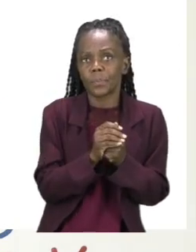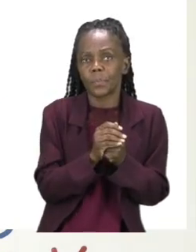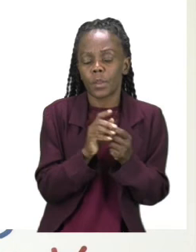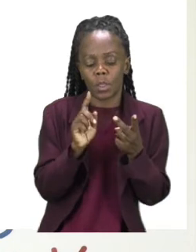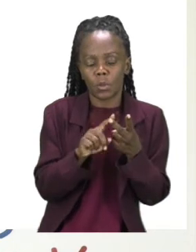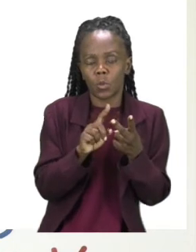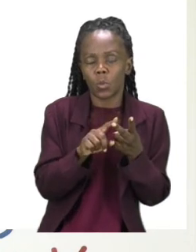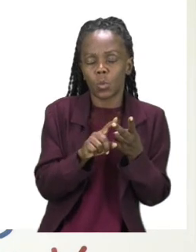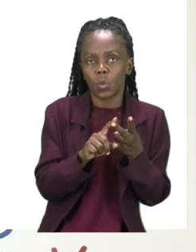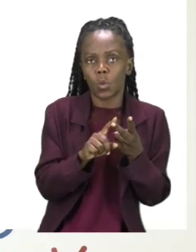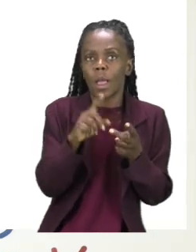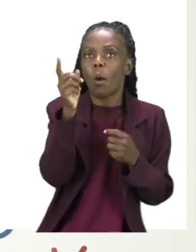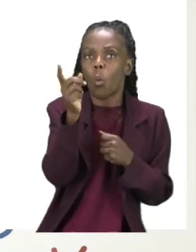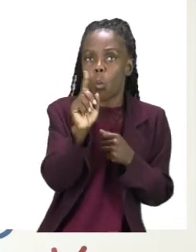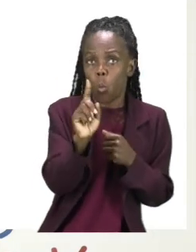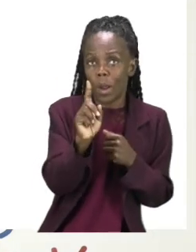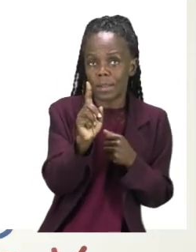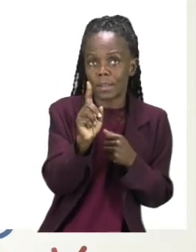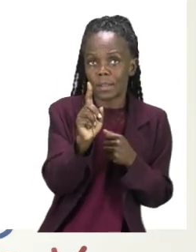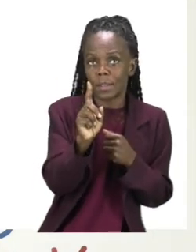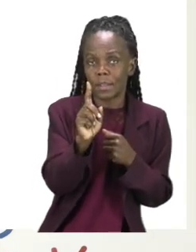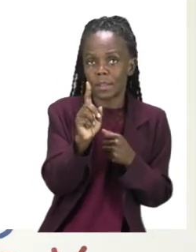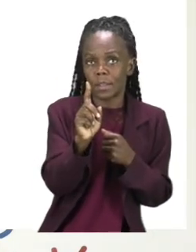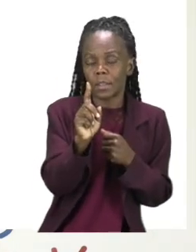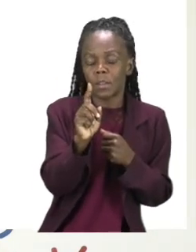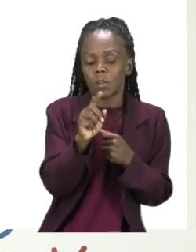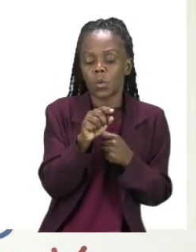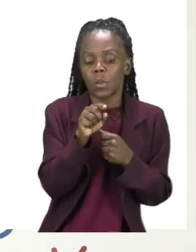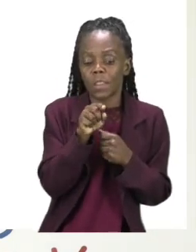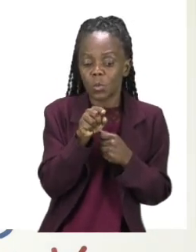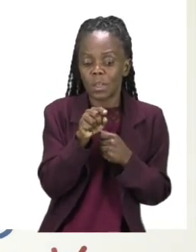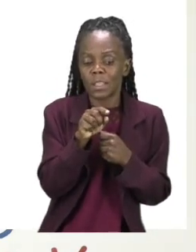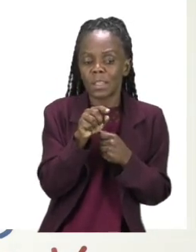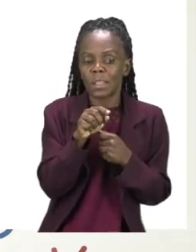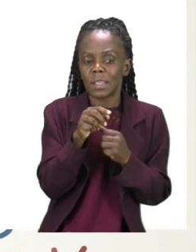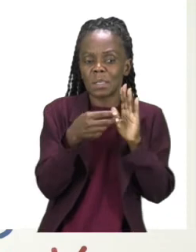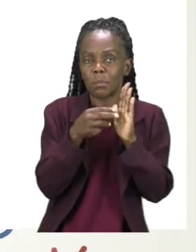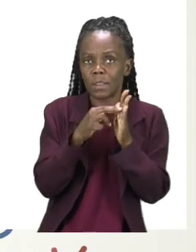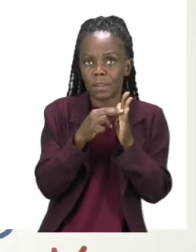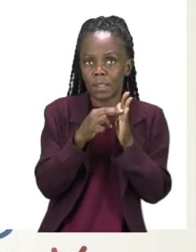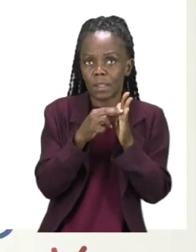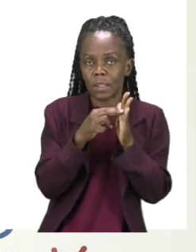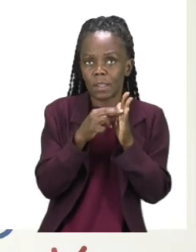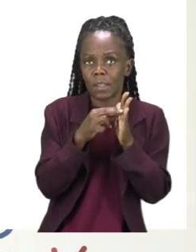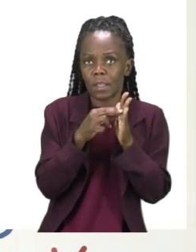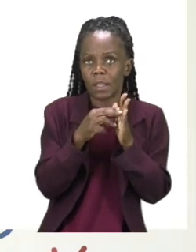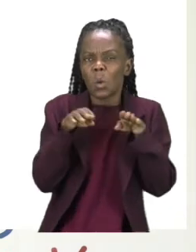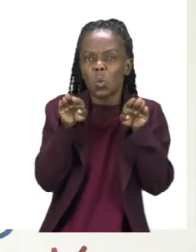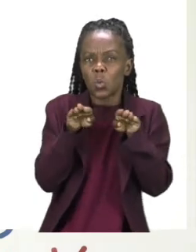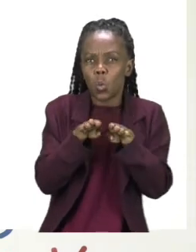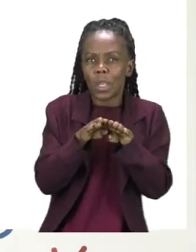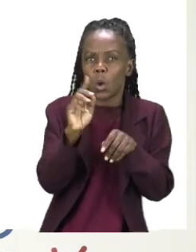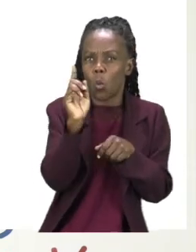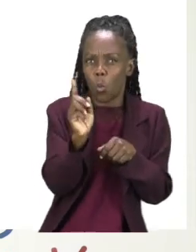what, we want to know the action. So the action is very important when we ask